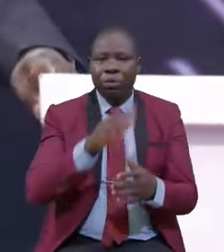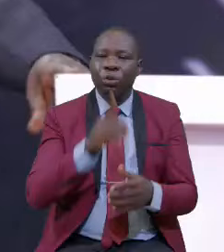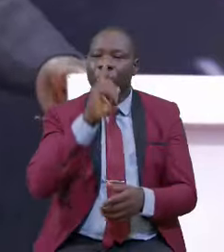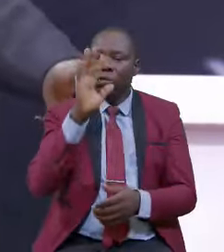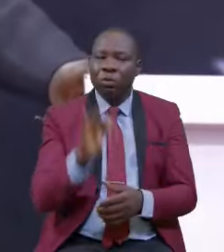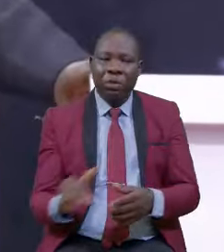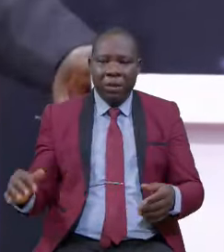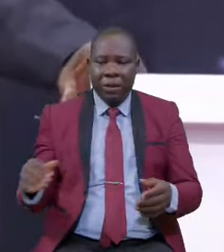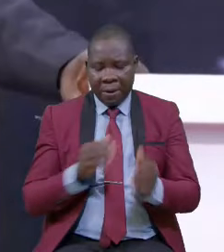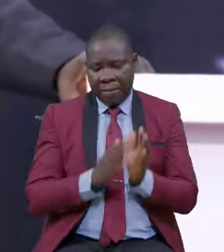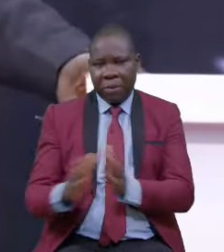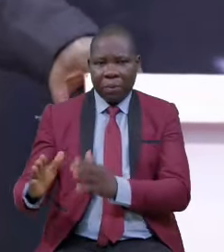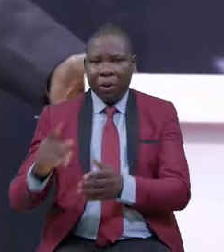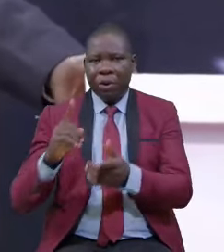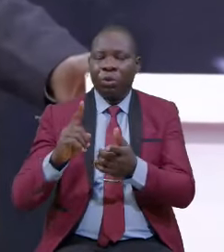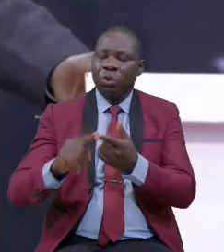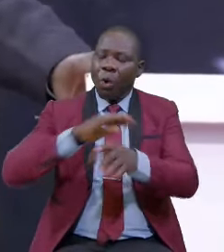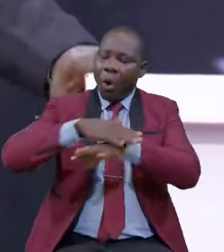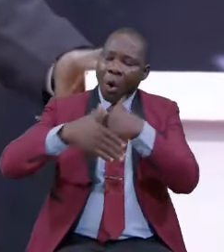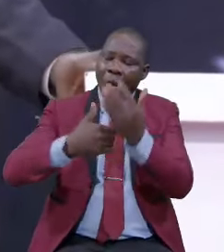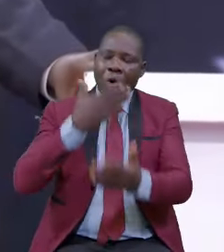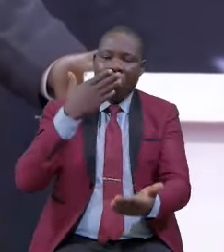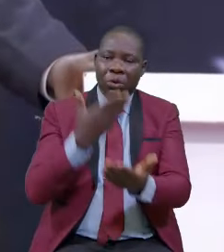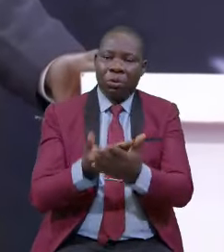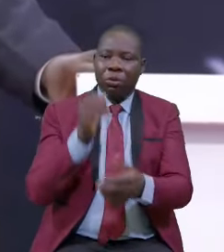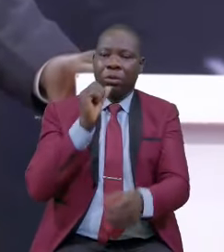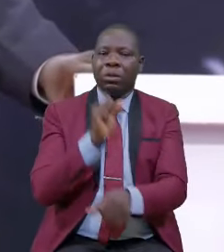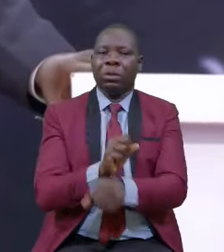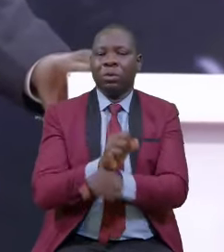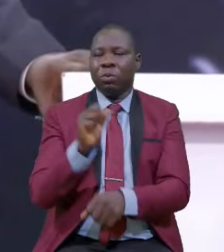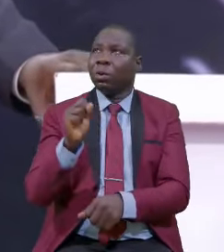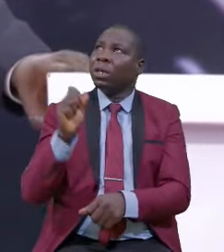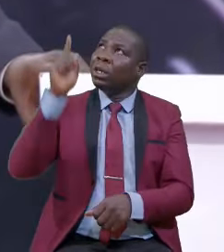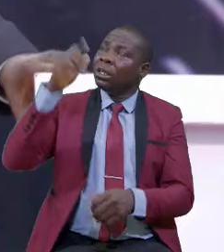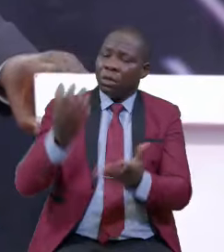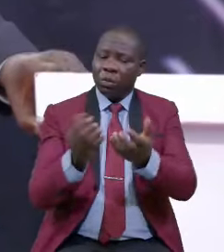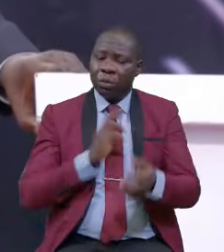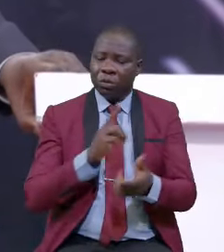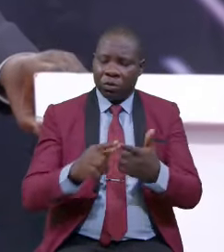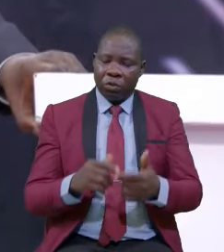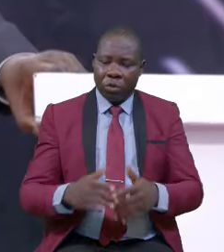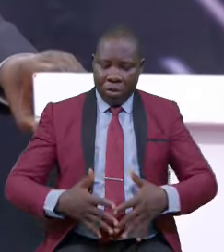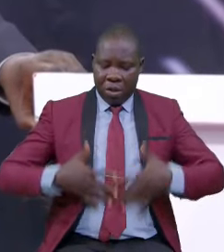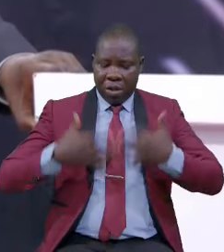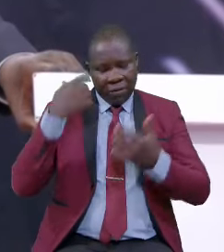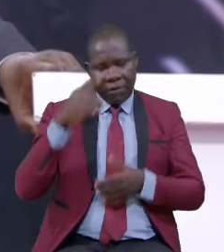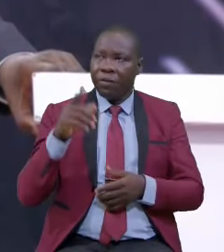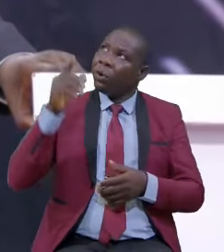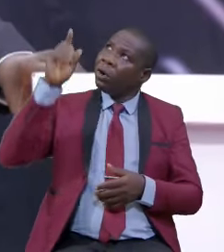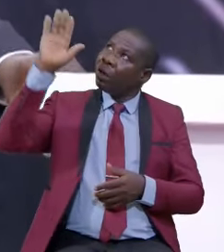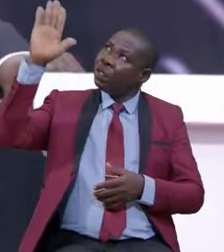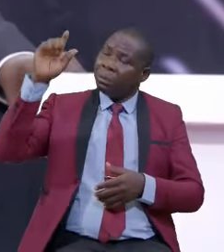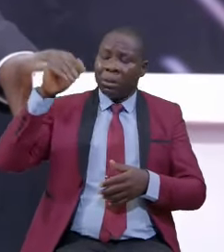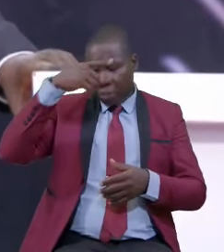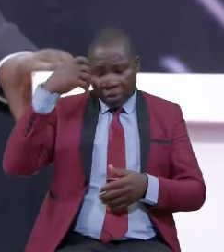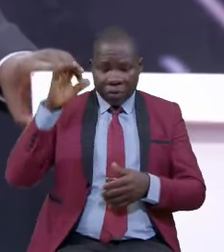heaven. He wants us to live with him. And because of that, he gives us the tool. He gives us the